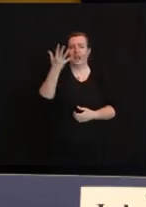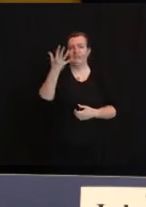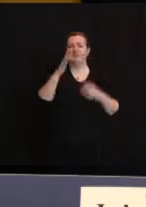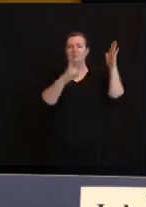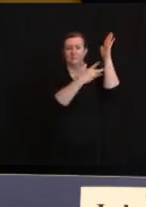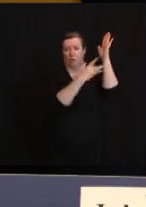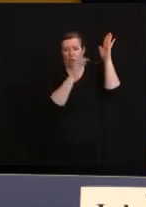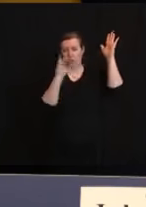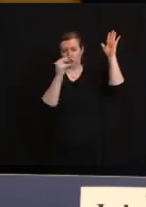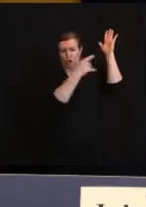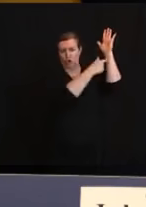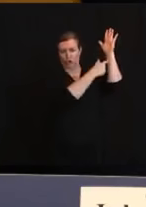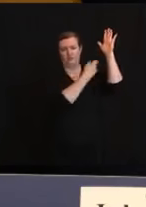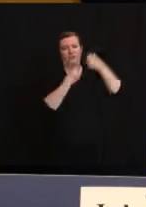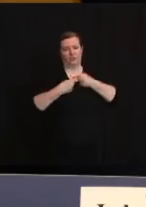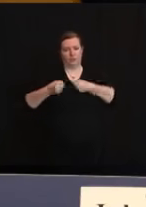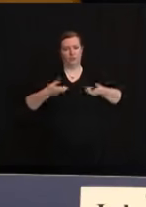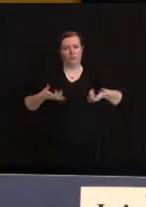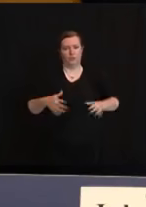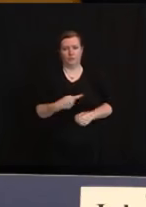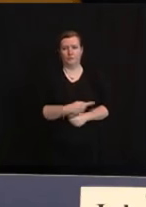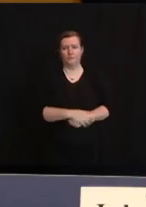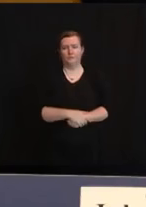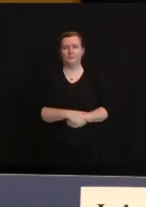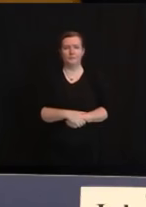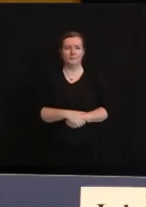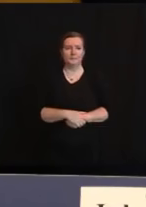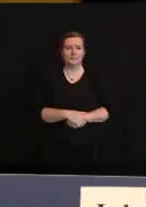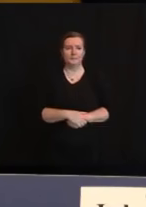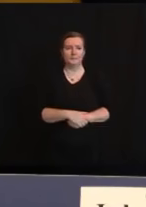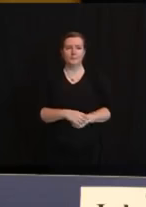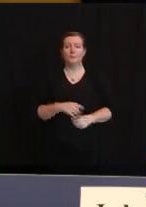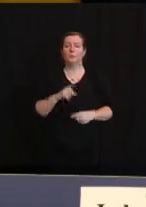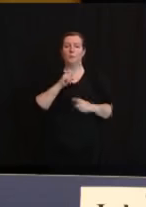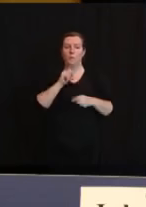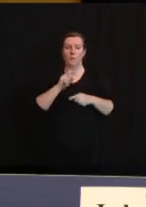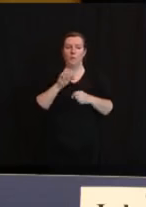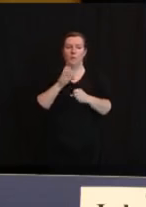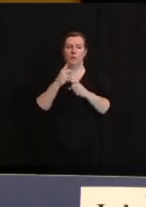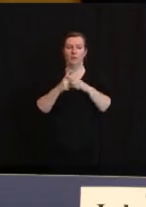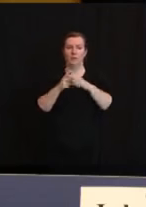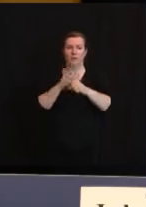we're reporting 2,887 cases for a total of